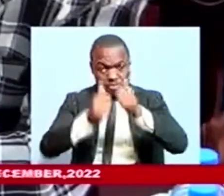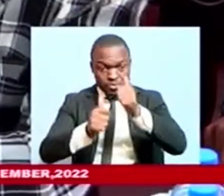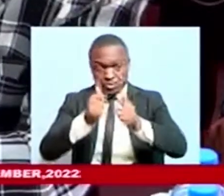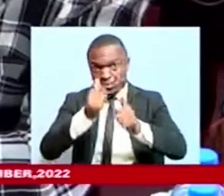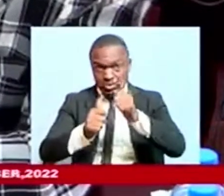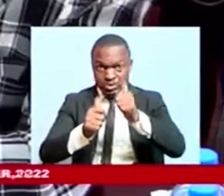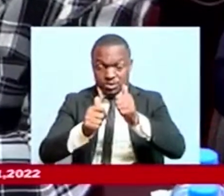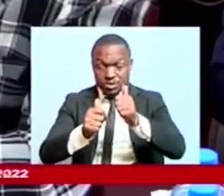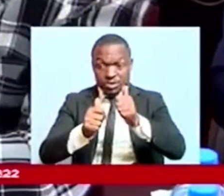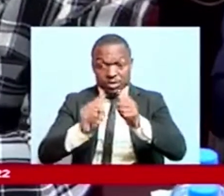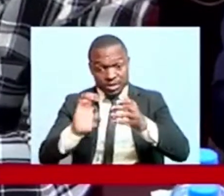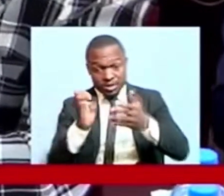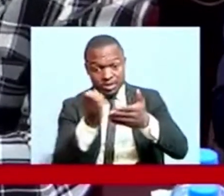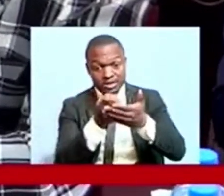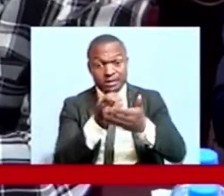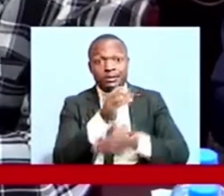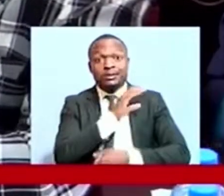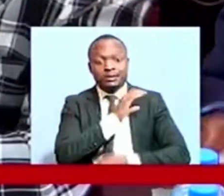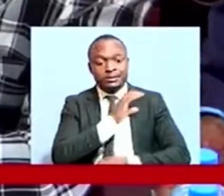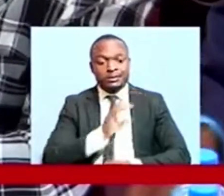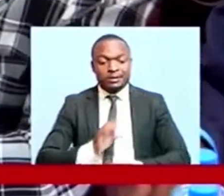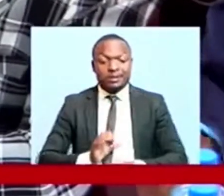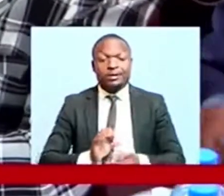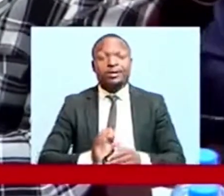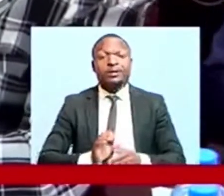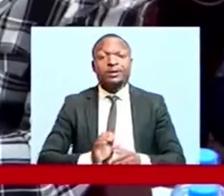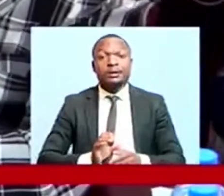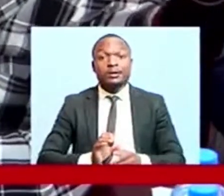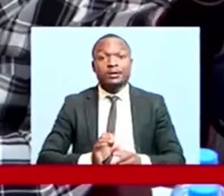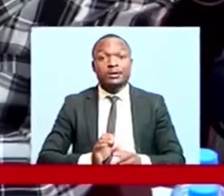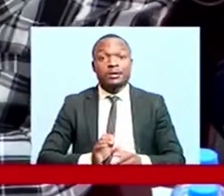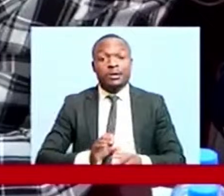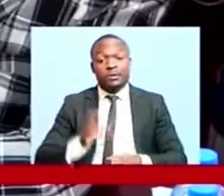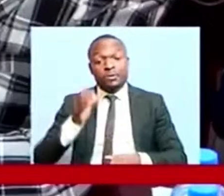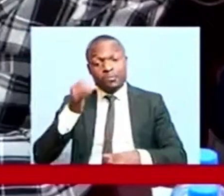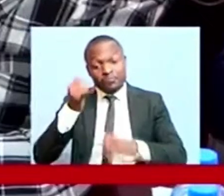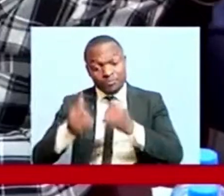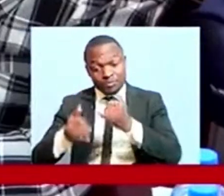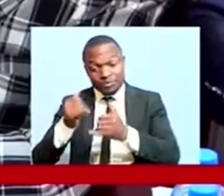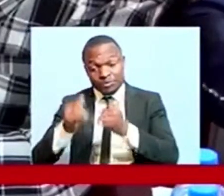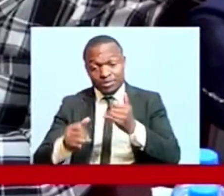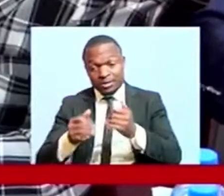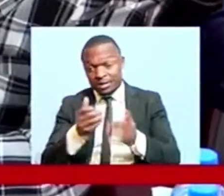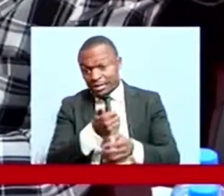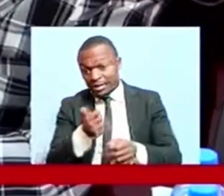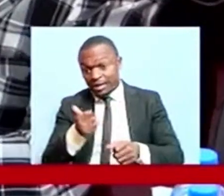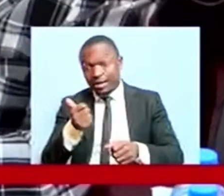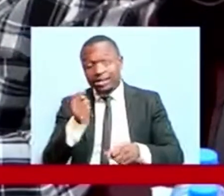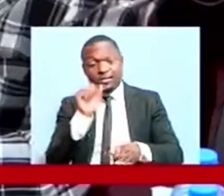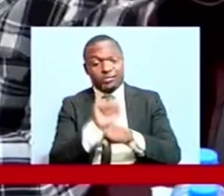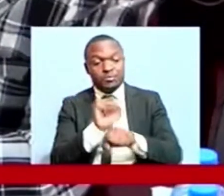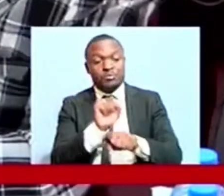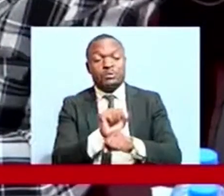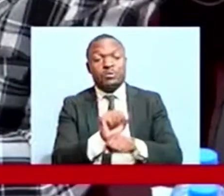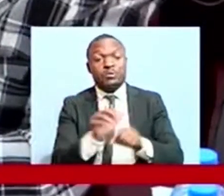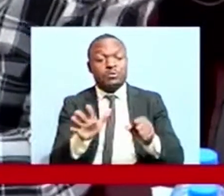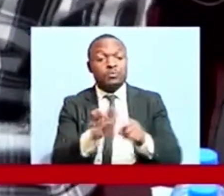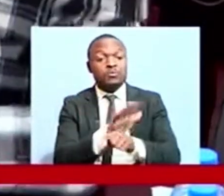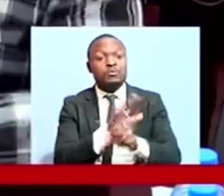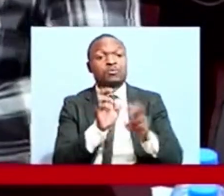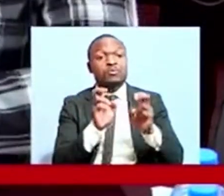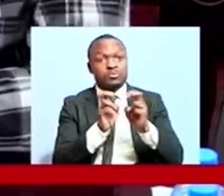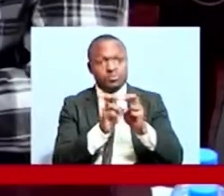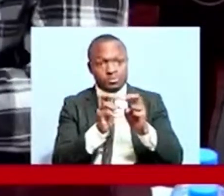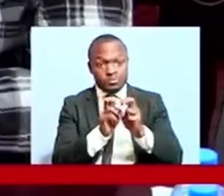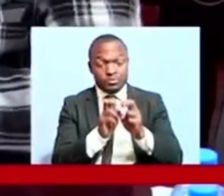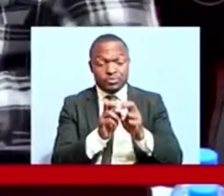Then we engaged the contractor who was supposed to complete everything remaining on a full contract. So